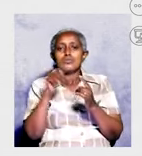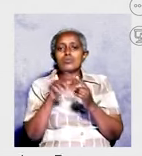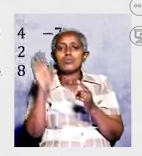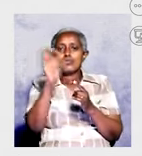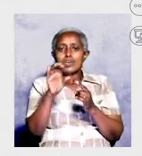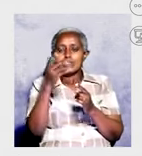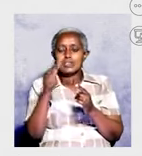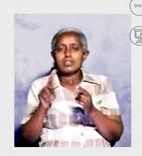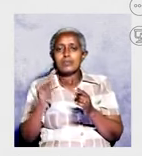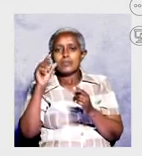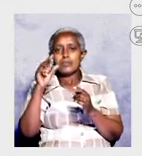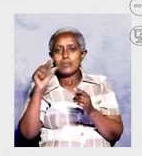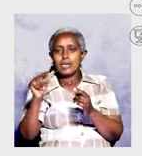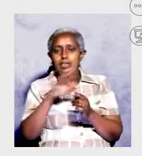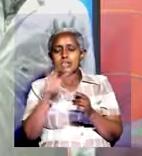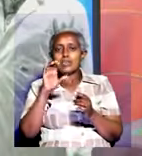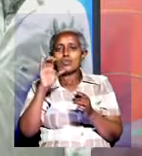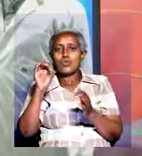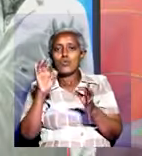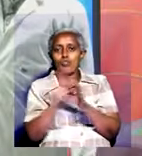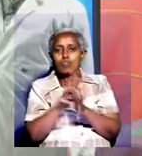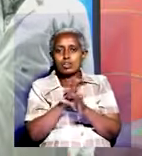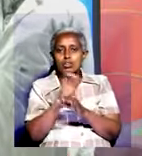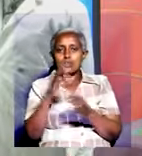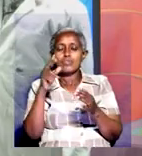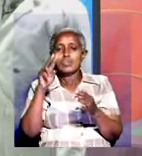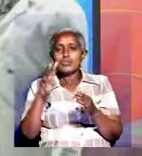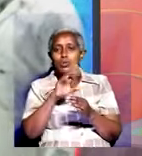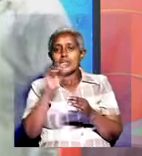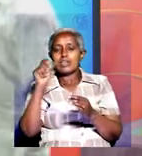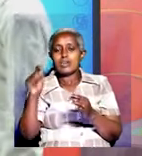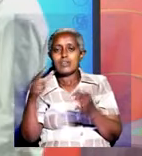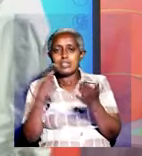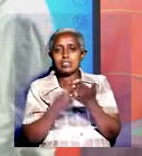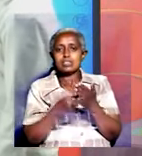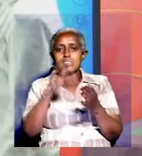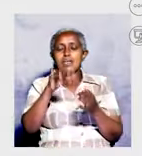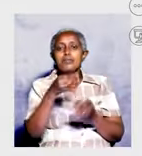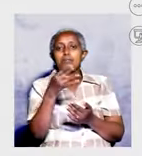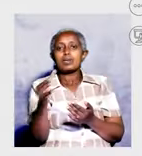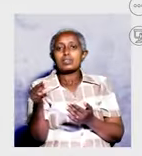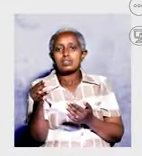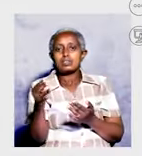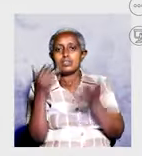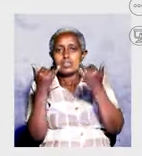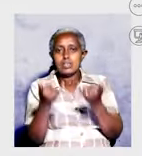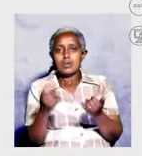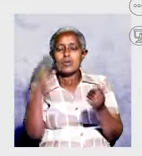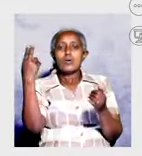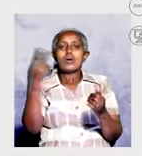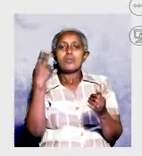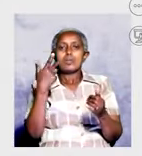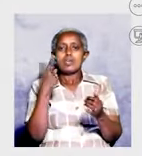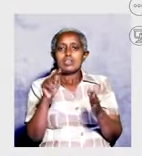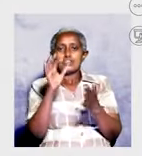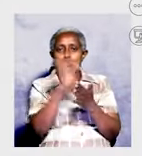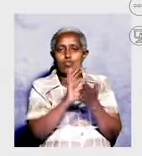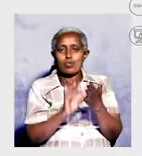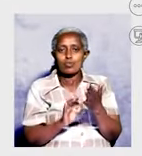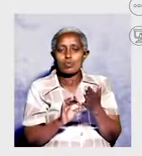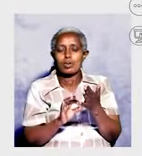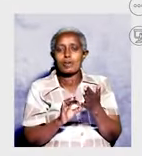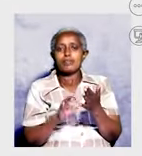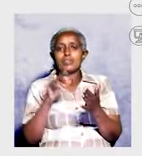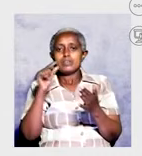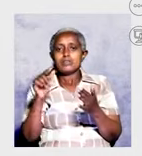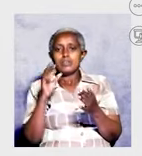the minor and cofactor of 2 and 11 for this matrix. Now, applying the formula to find the